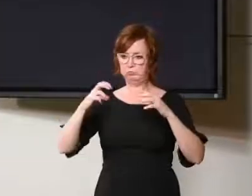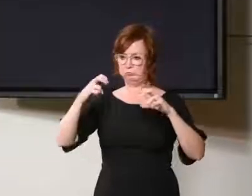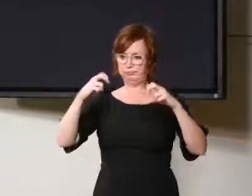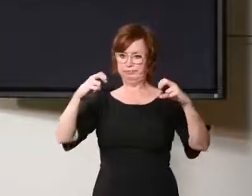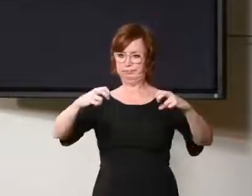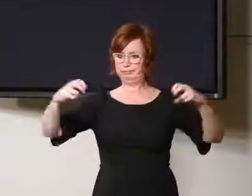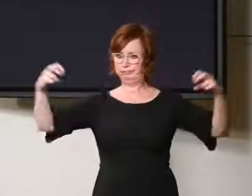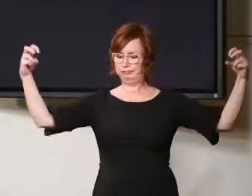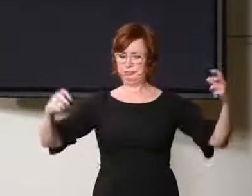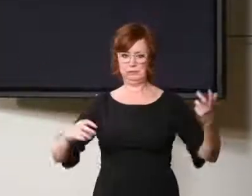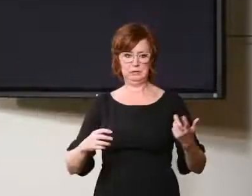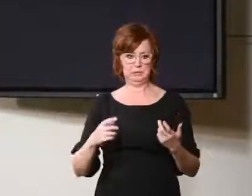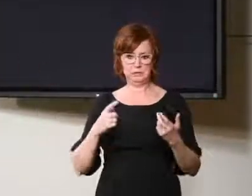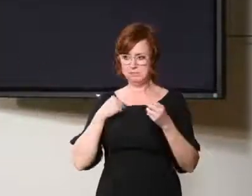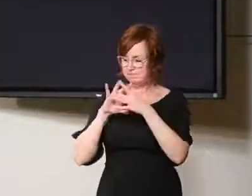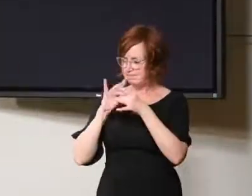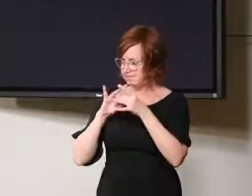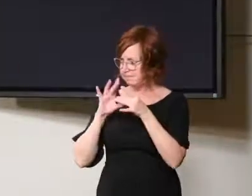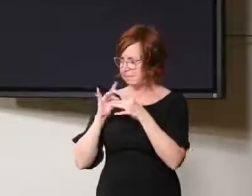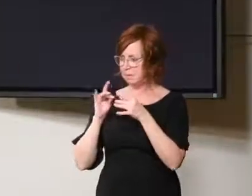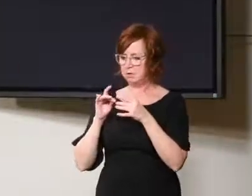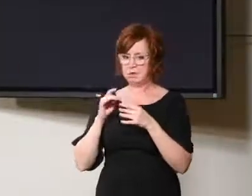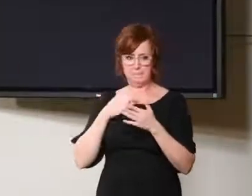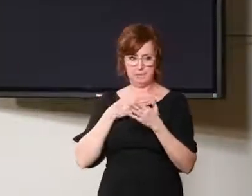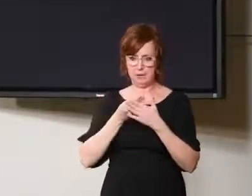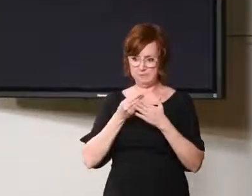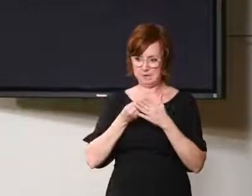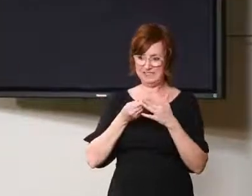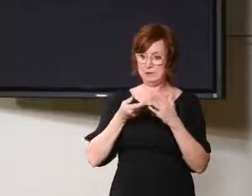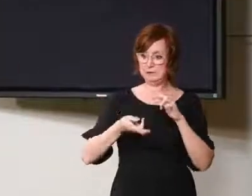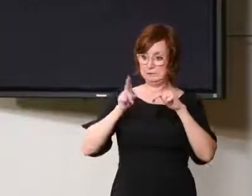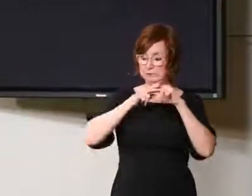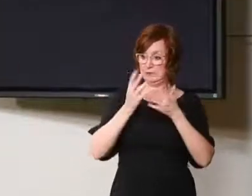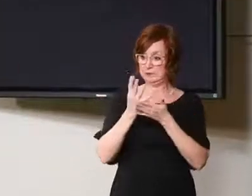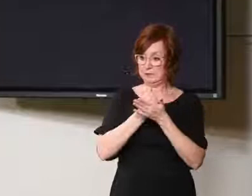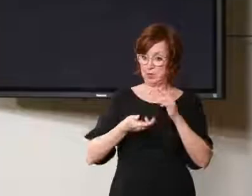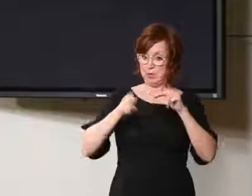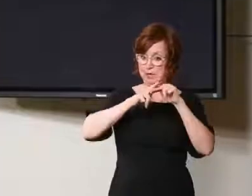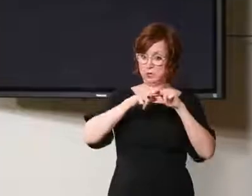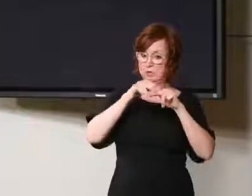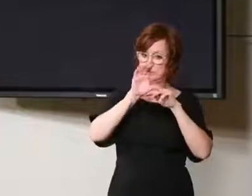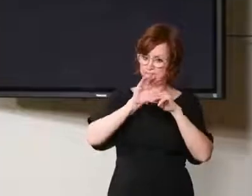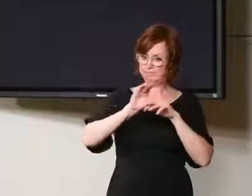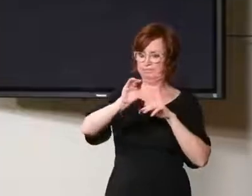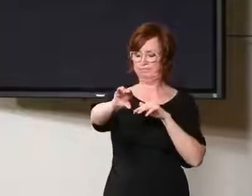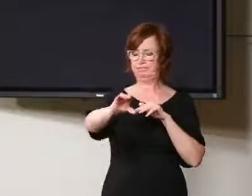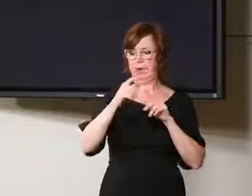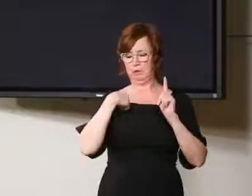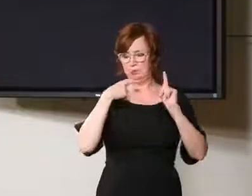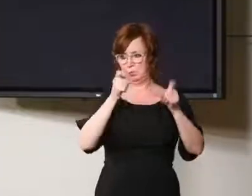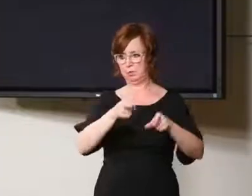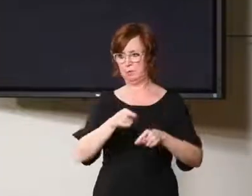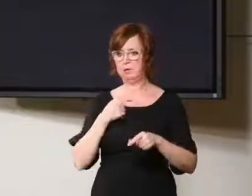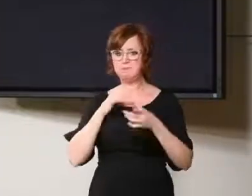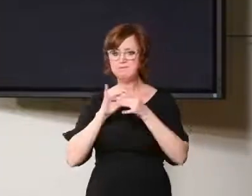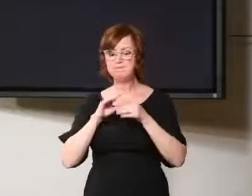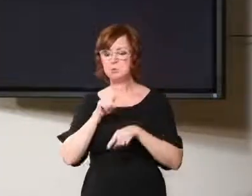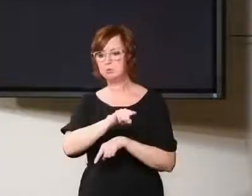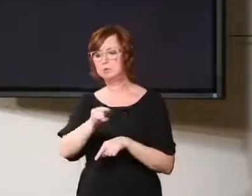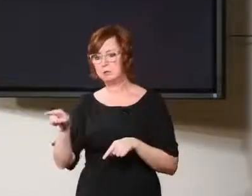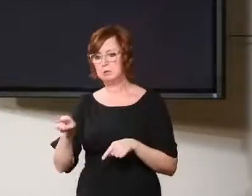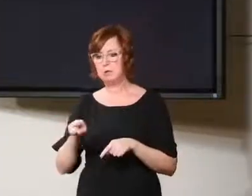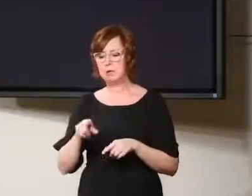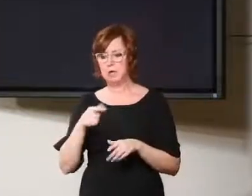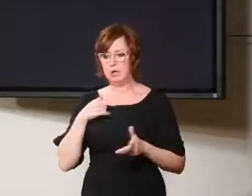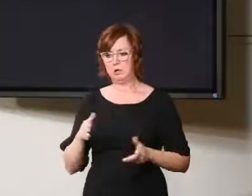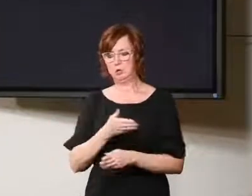this year. I'll be speaking to caucus later this week, and I would encourage all MLAs, in particular in this time in our province when we are